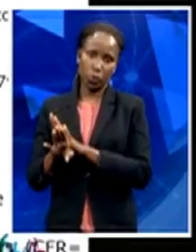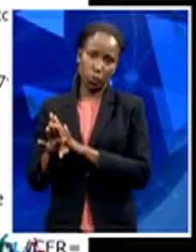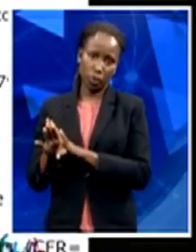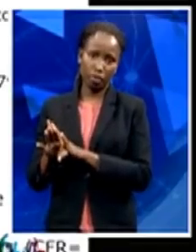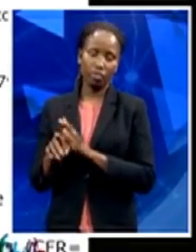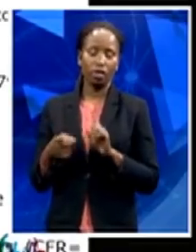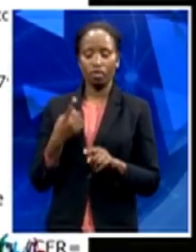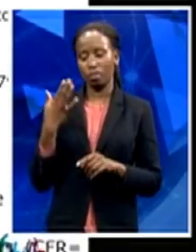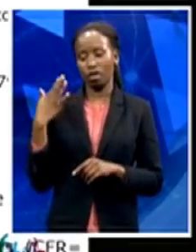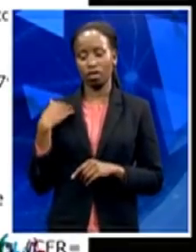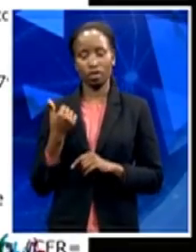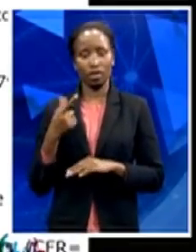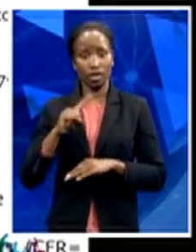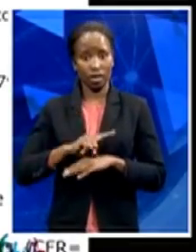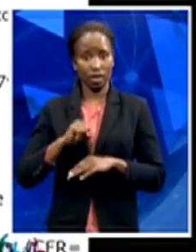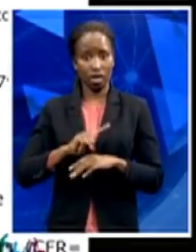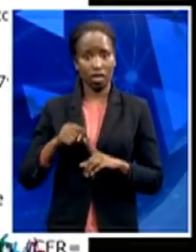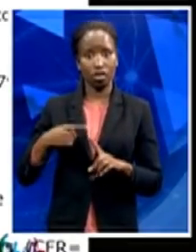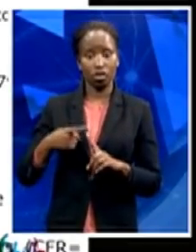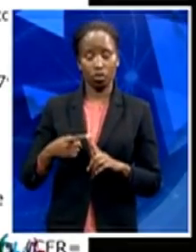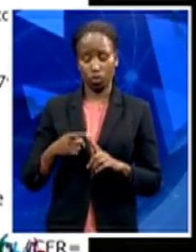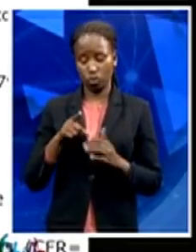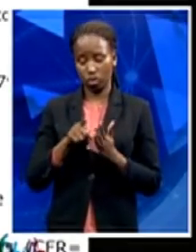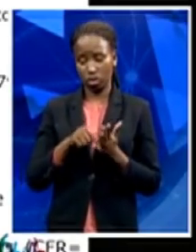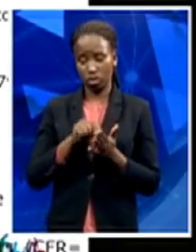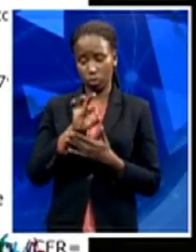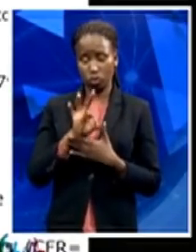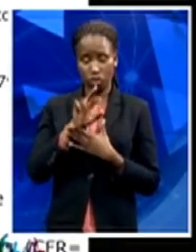of June, there was a 50% increase to